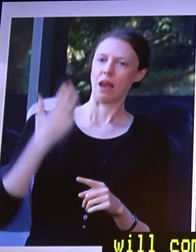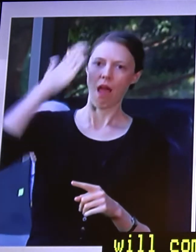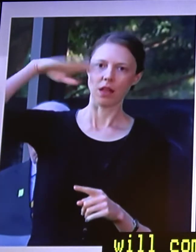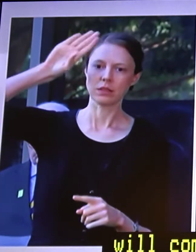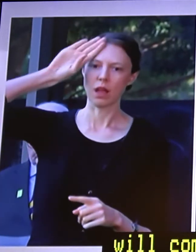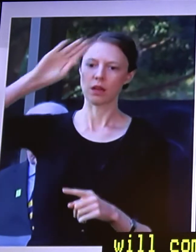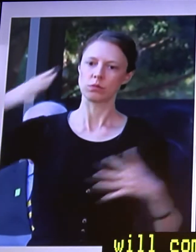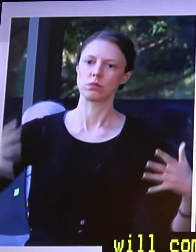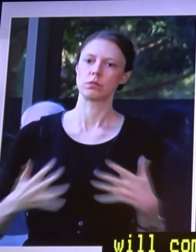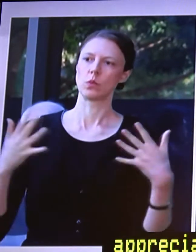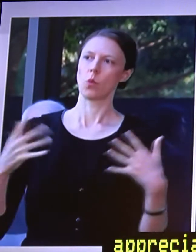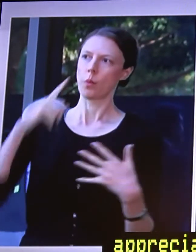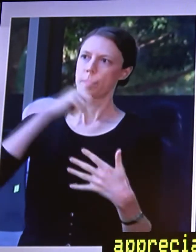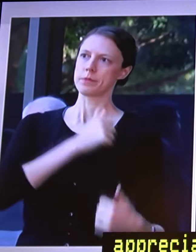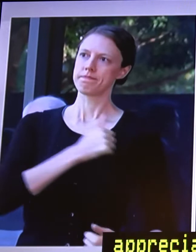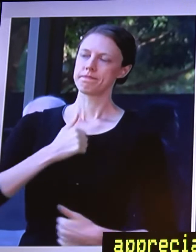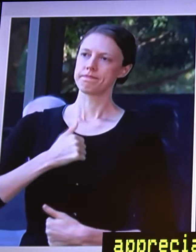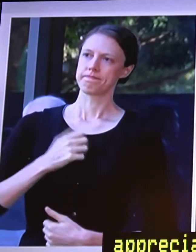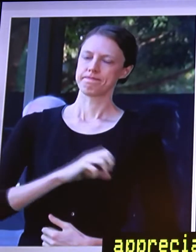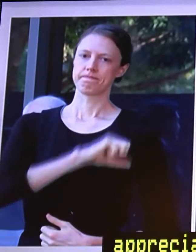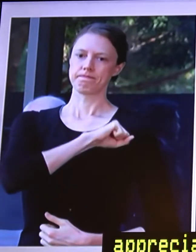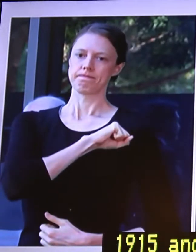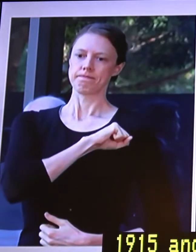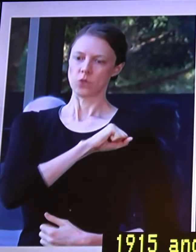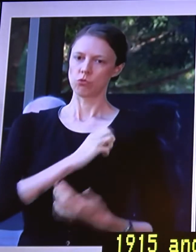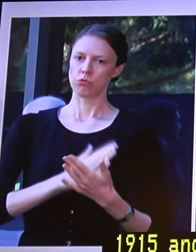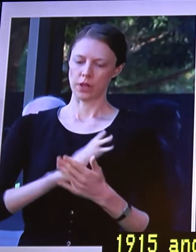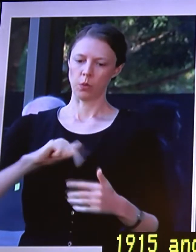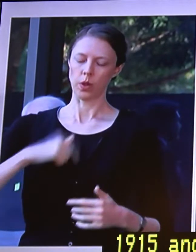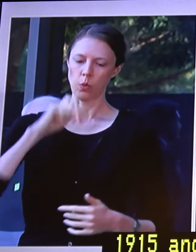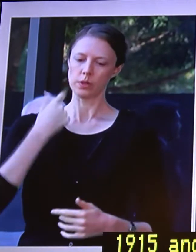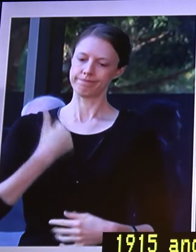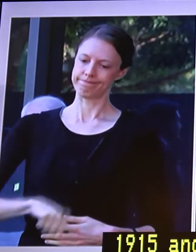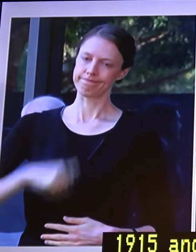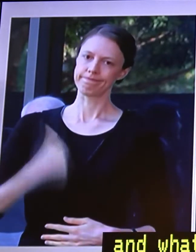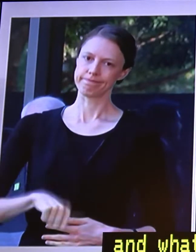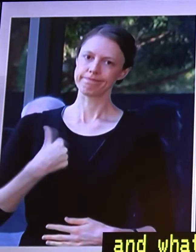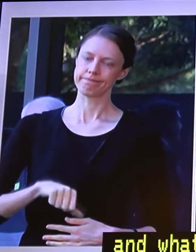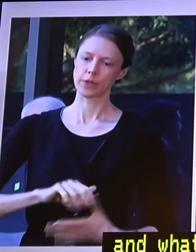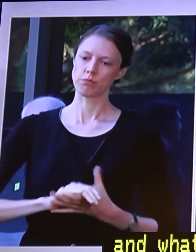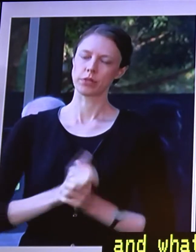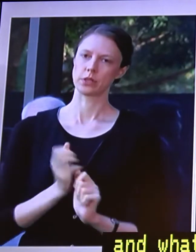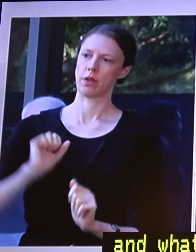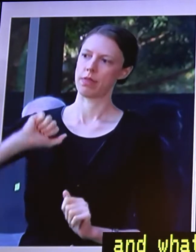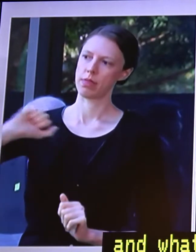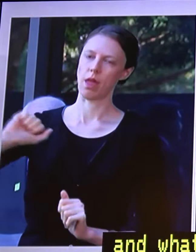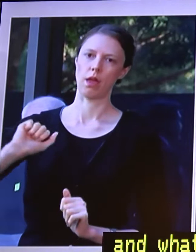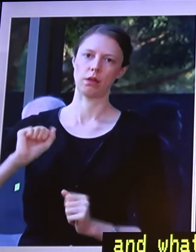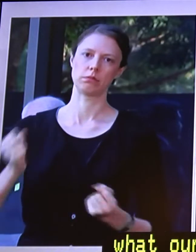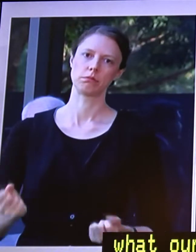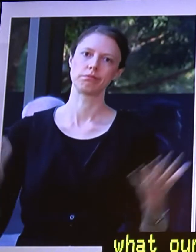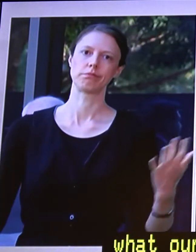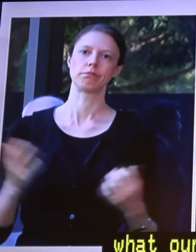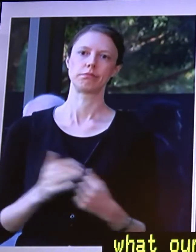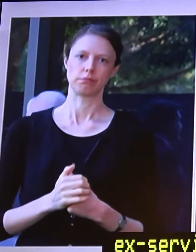represents, and what our defence communities, what our defence personnel, ex-servicemen and women, currently serving men and women, what they've done